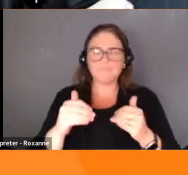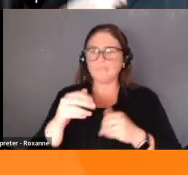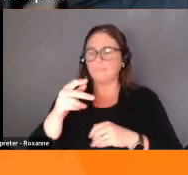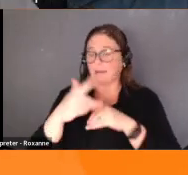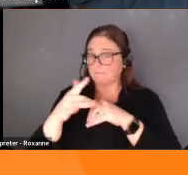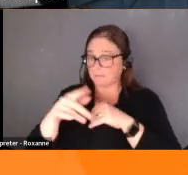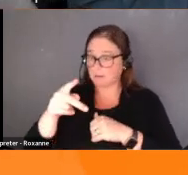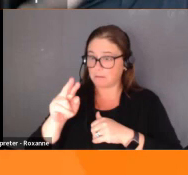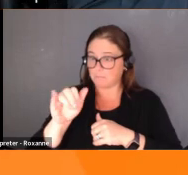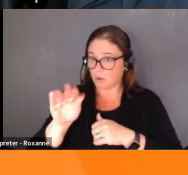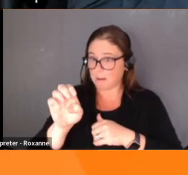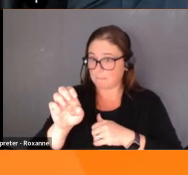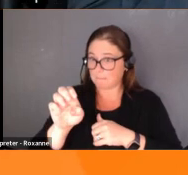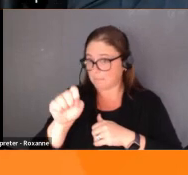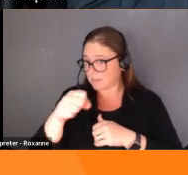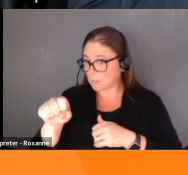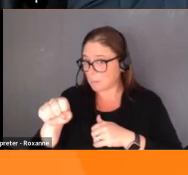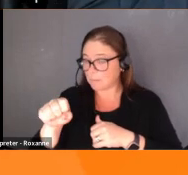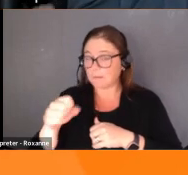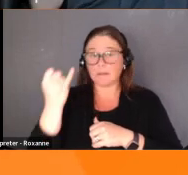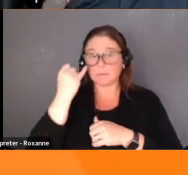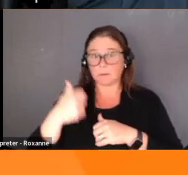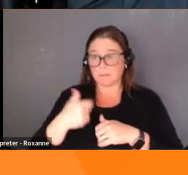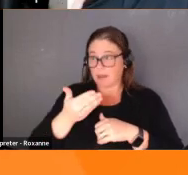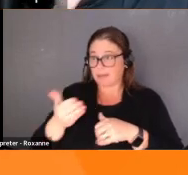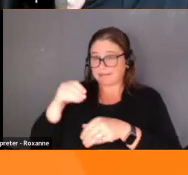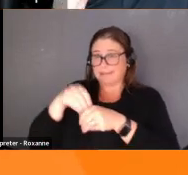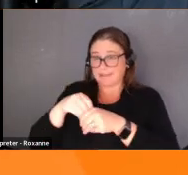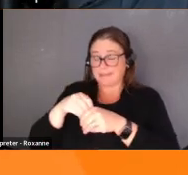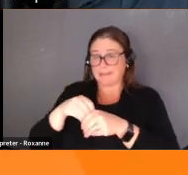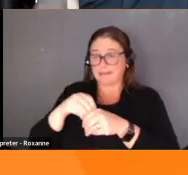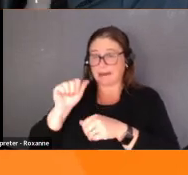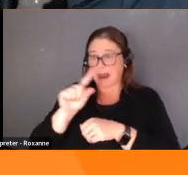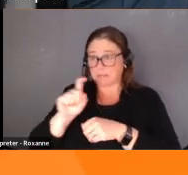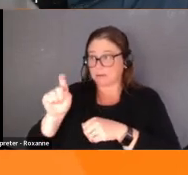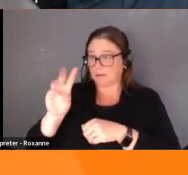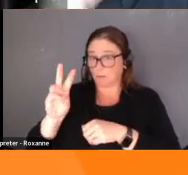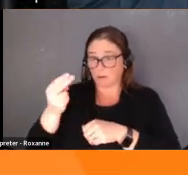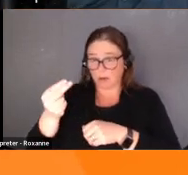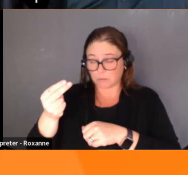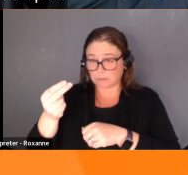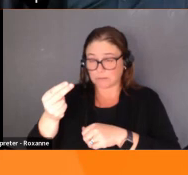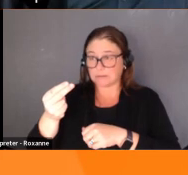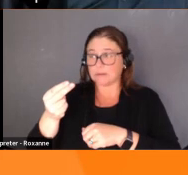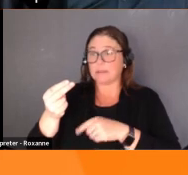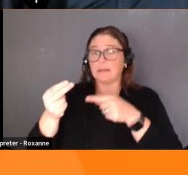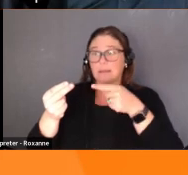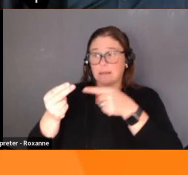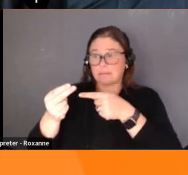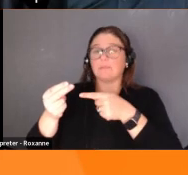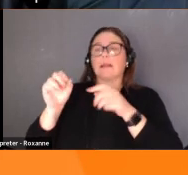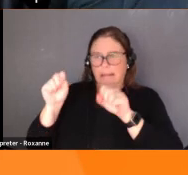if my product is at an Amazon fulfillment center, then Amazon can control it getting to that customer within 2 days.